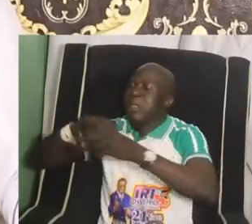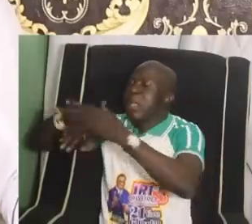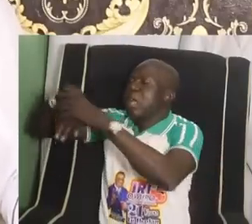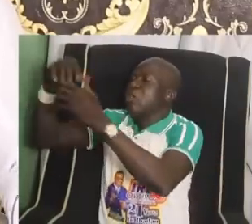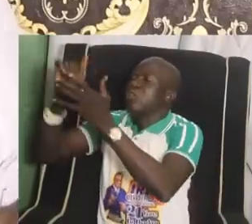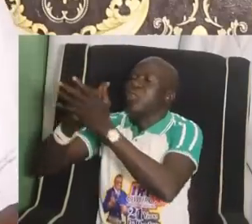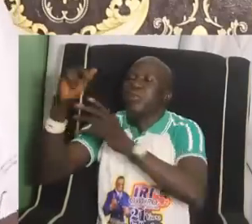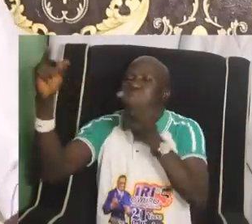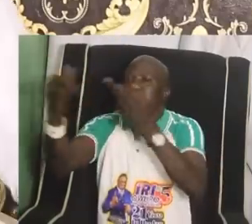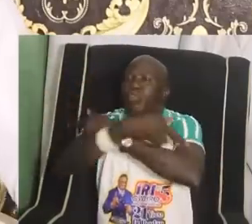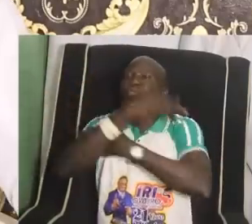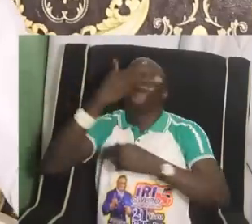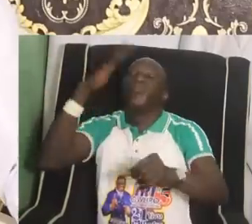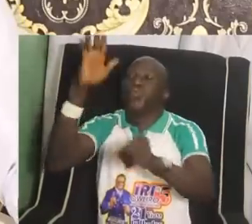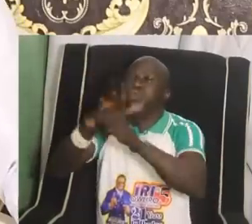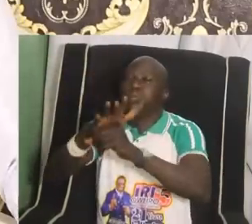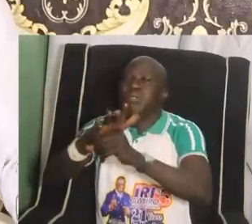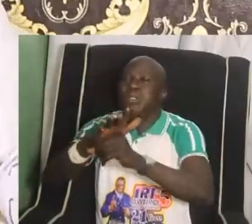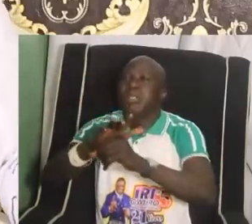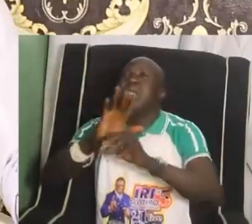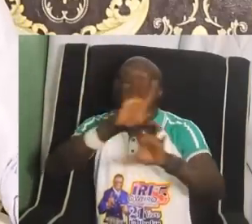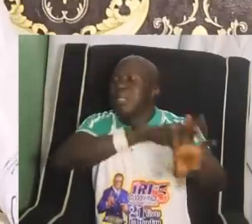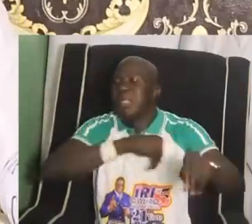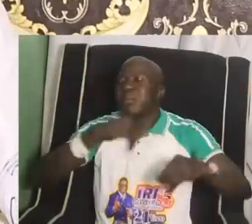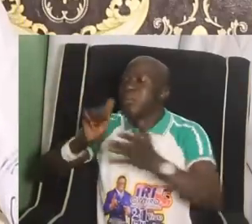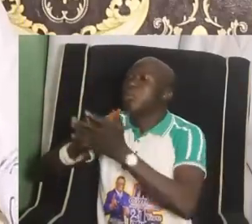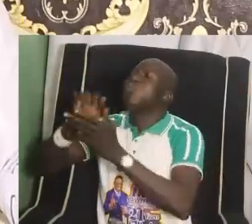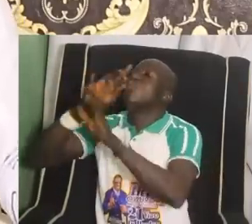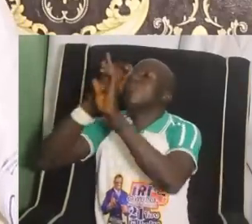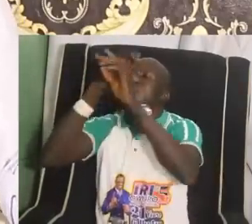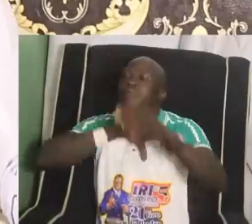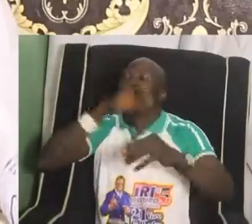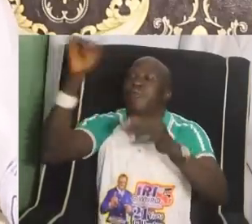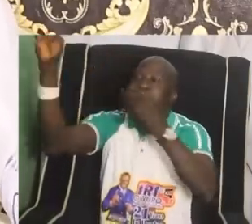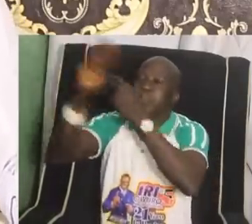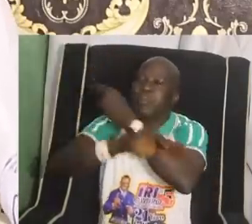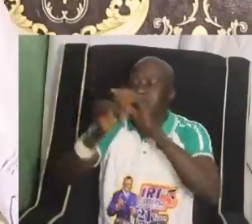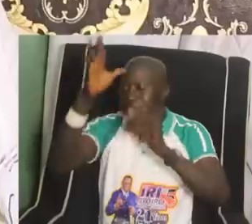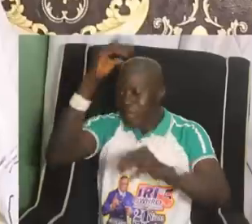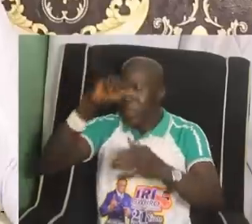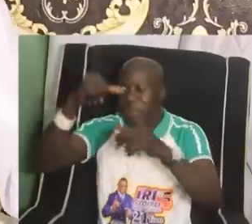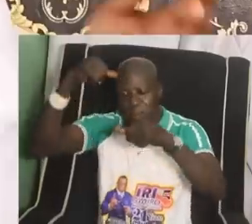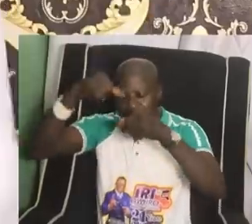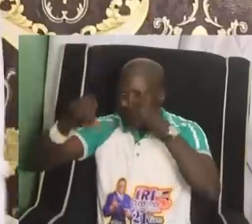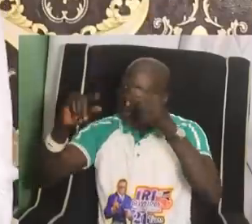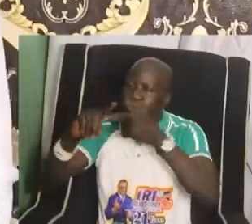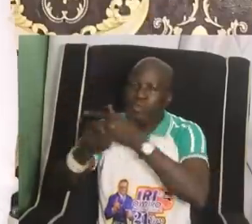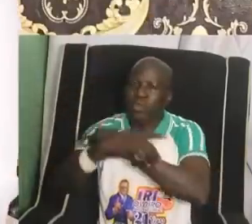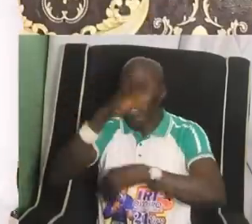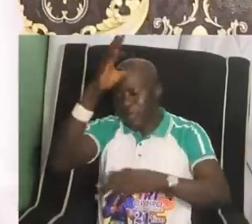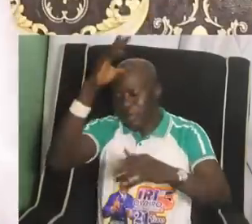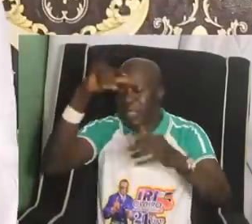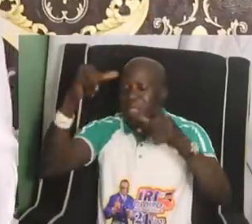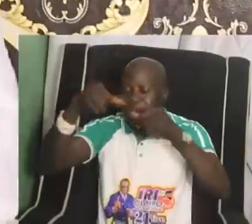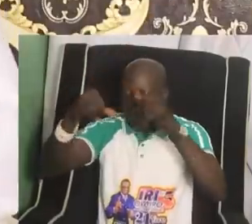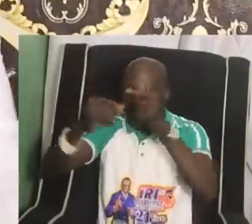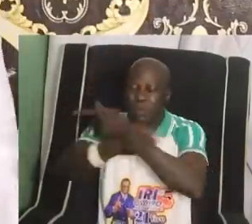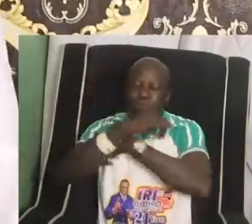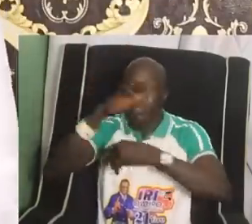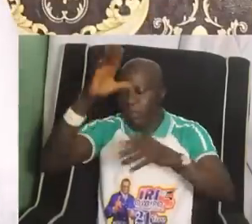take me from the room of promise to the room of fulfillment. God, remember me